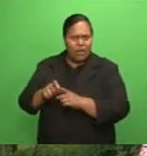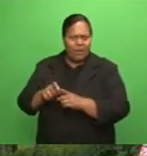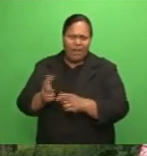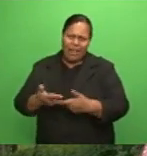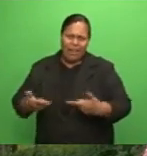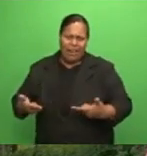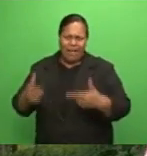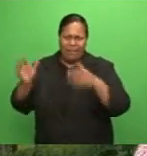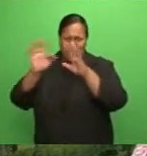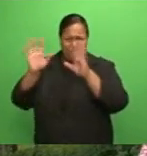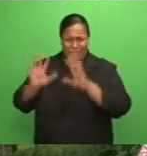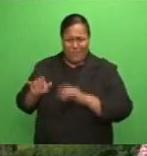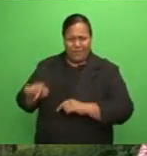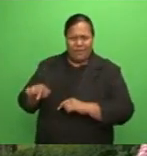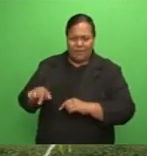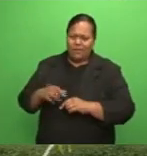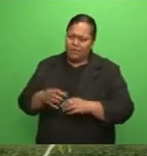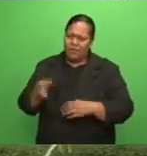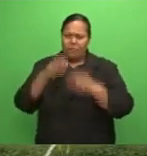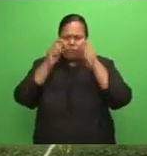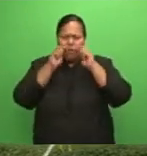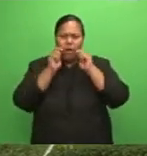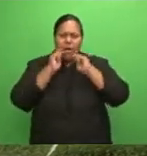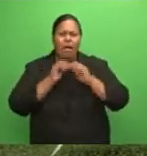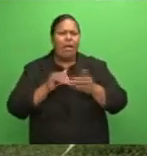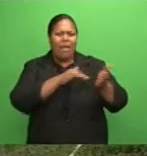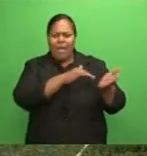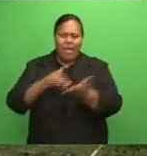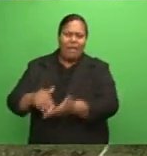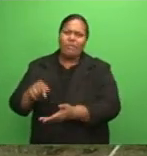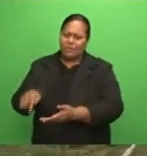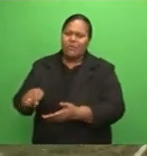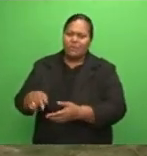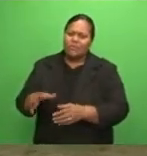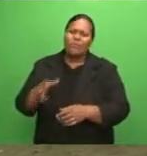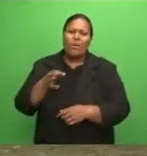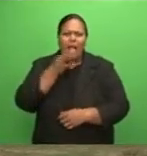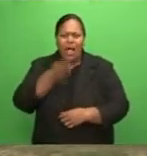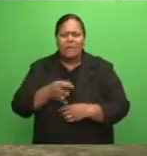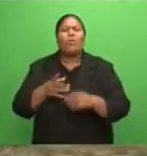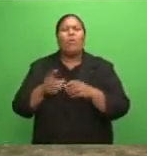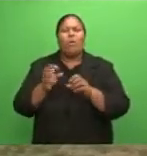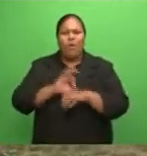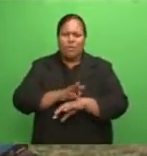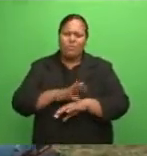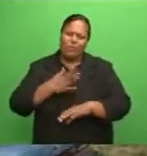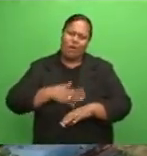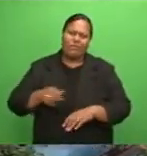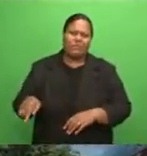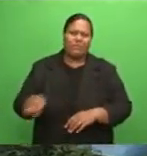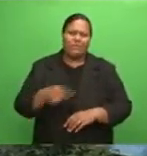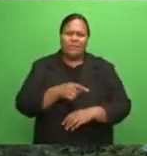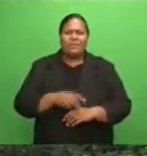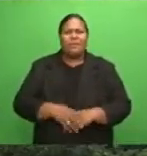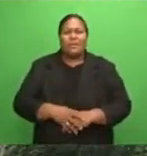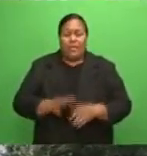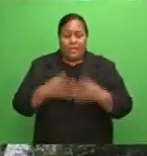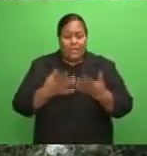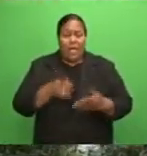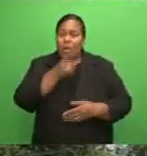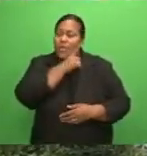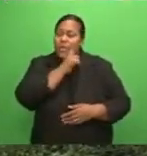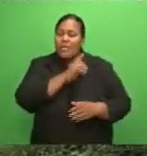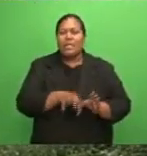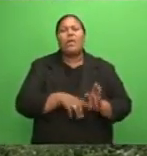decided to rush them to the hospital. The man is in police custody in Singatoka, while the girl remains admitted at